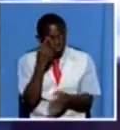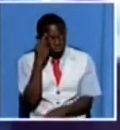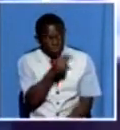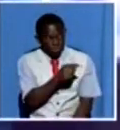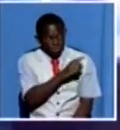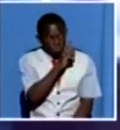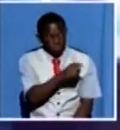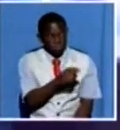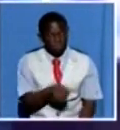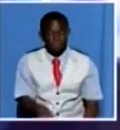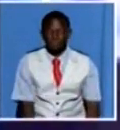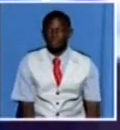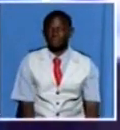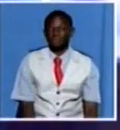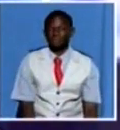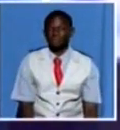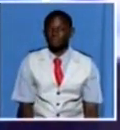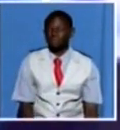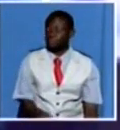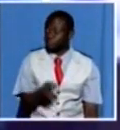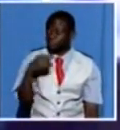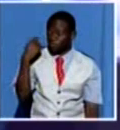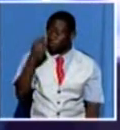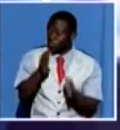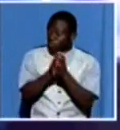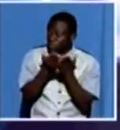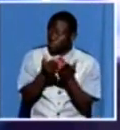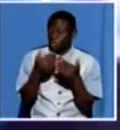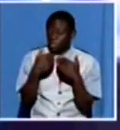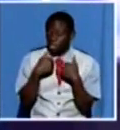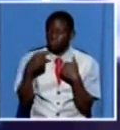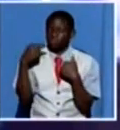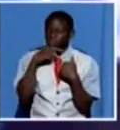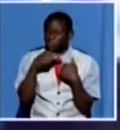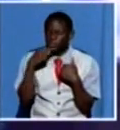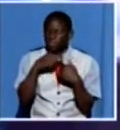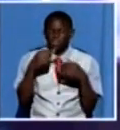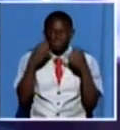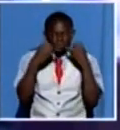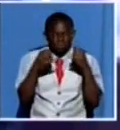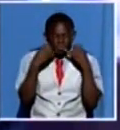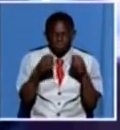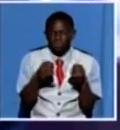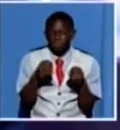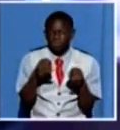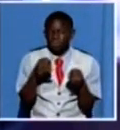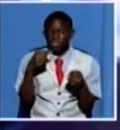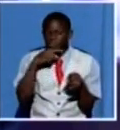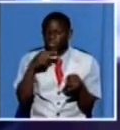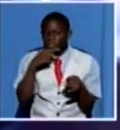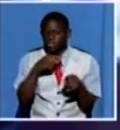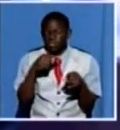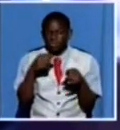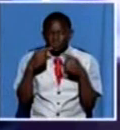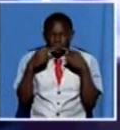not alternative facts. It's false information. It is fake news. If you cook